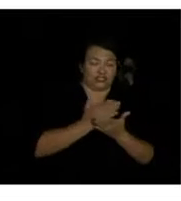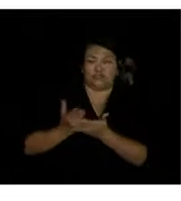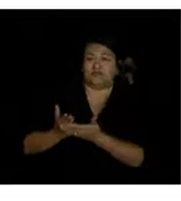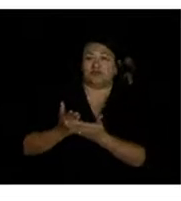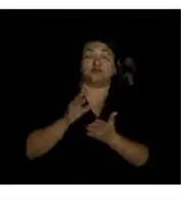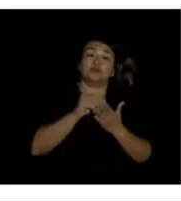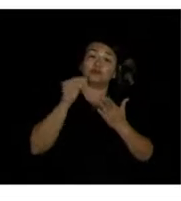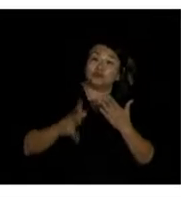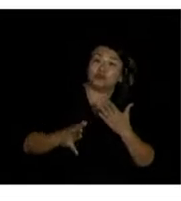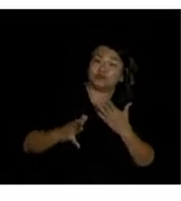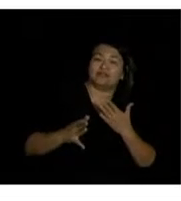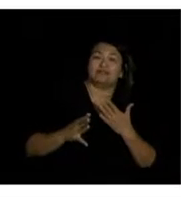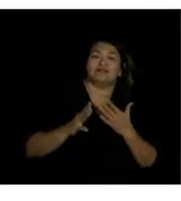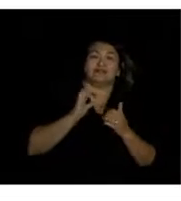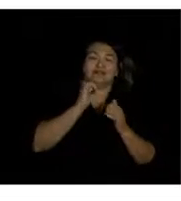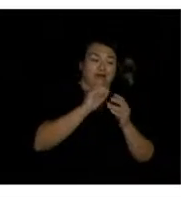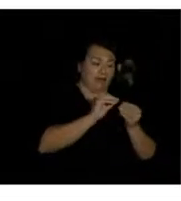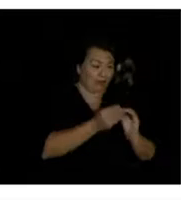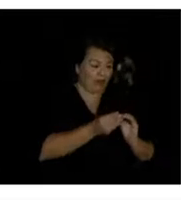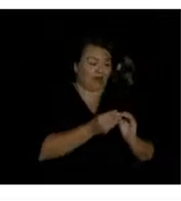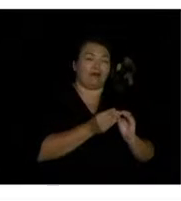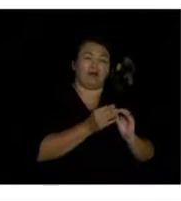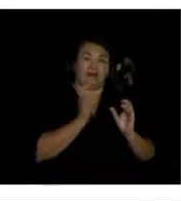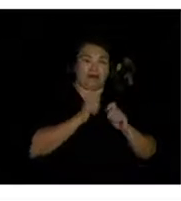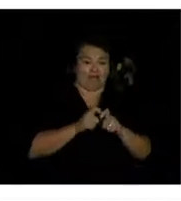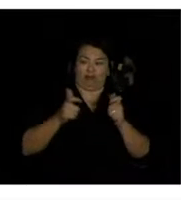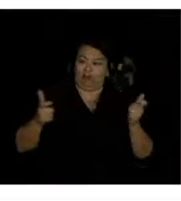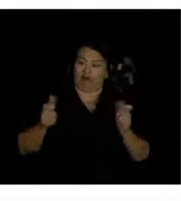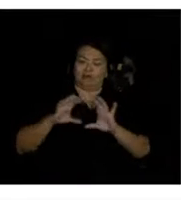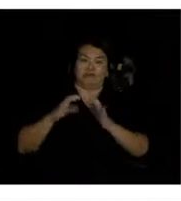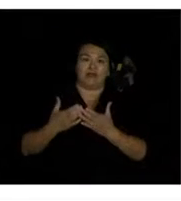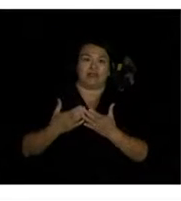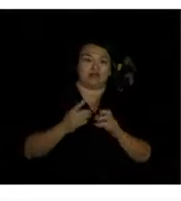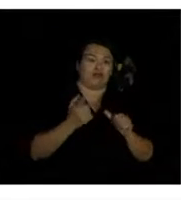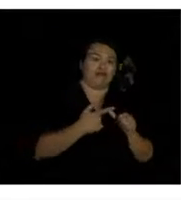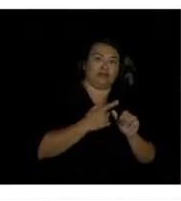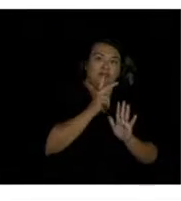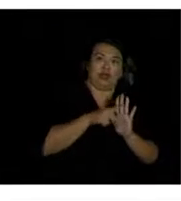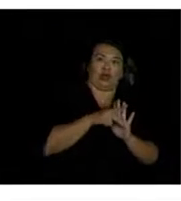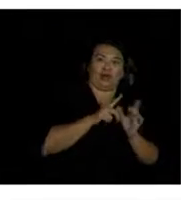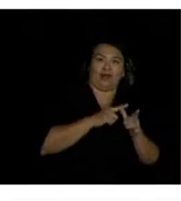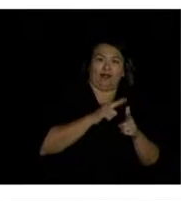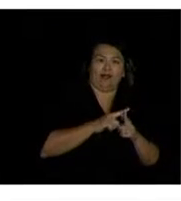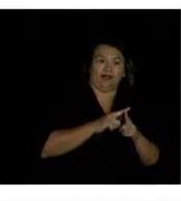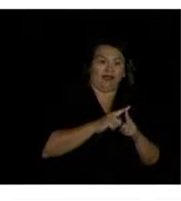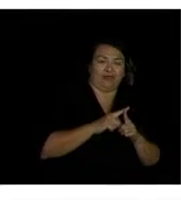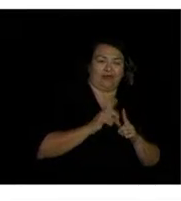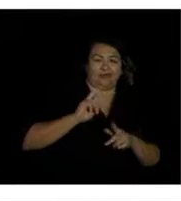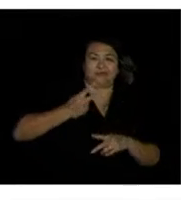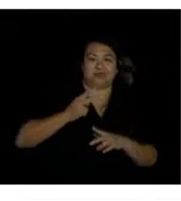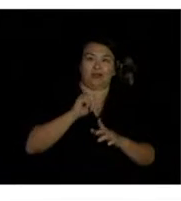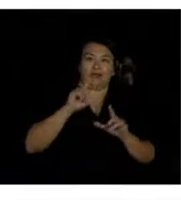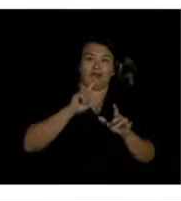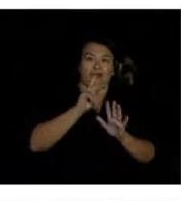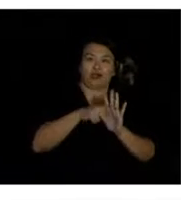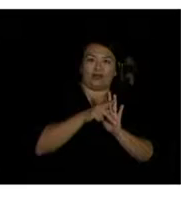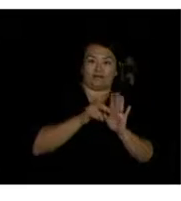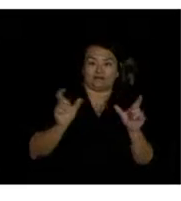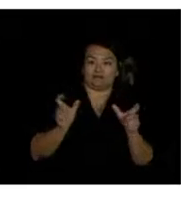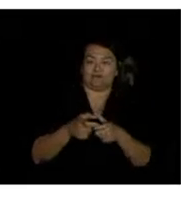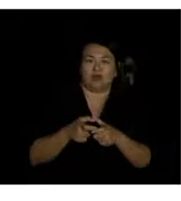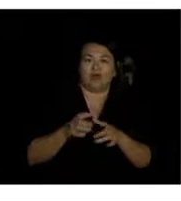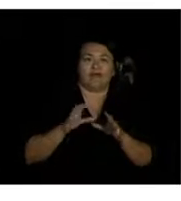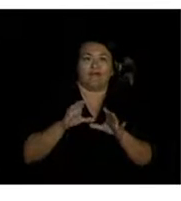is something that matters, because you might have a large class first period, and then third period you have a small class, but at the end of the